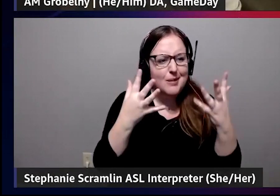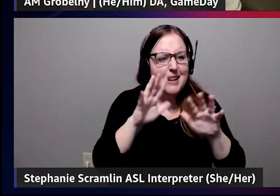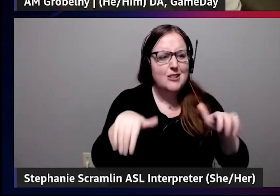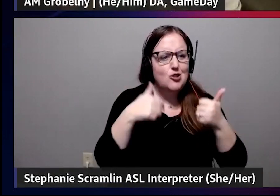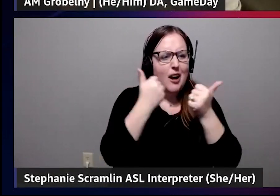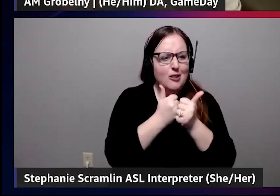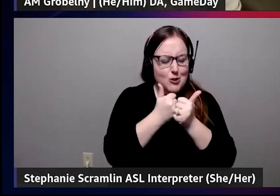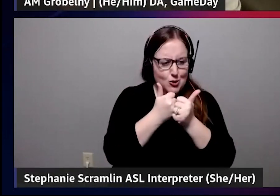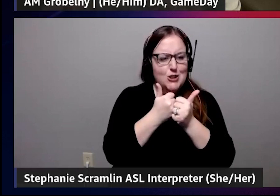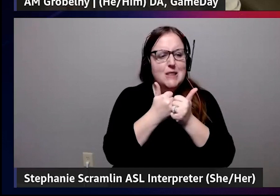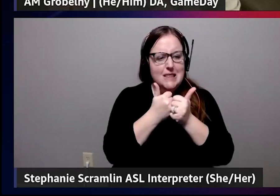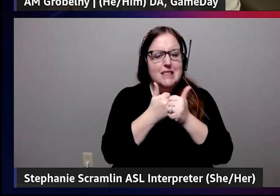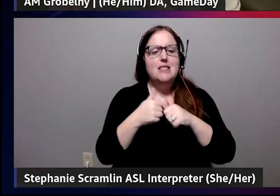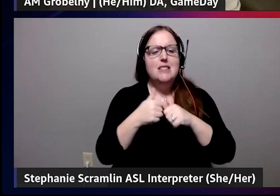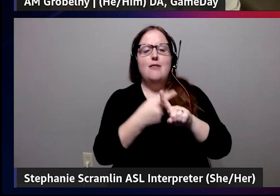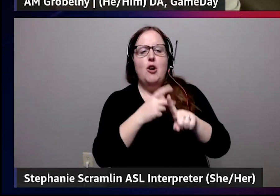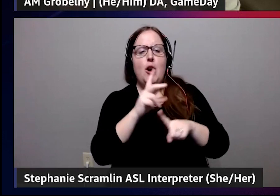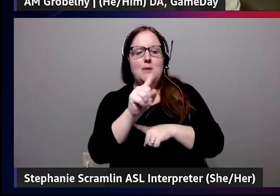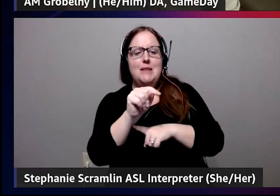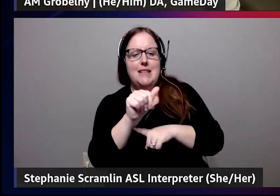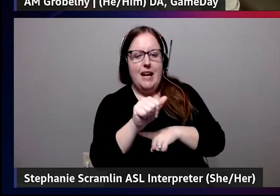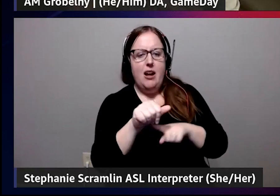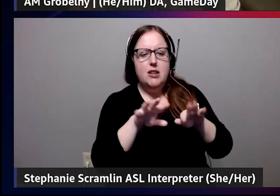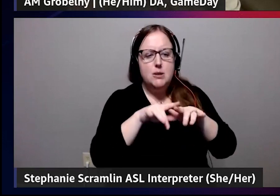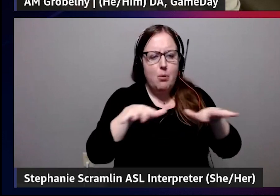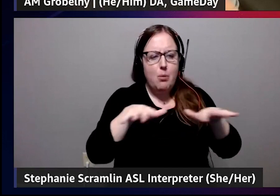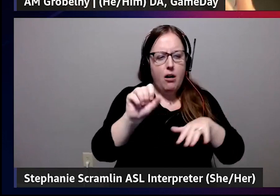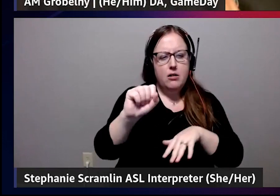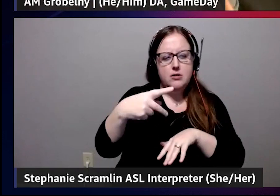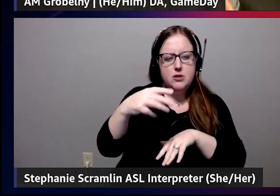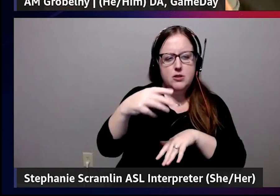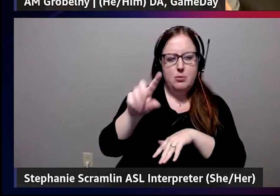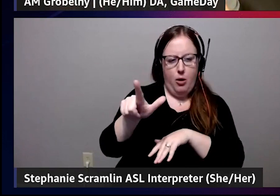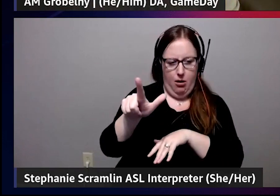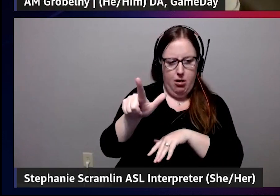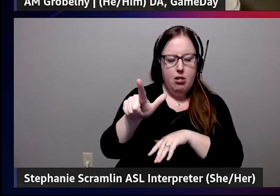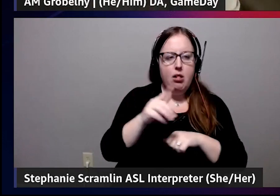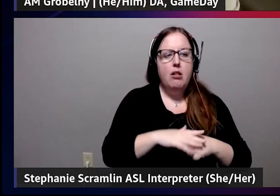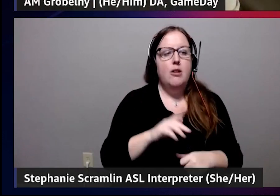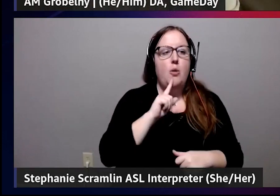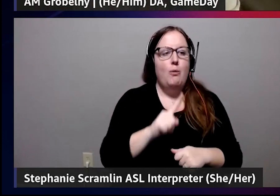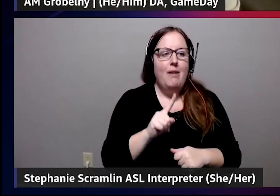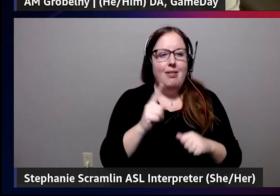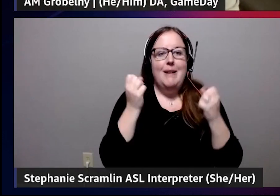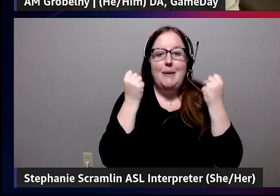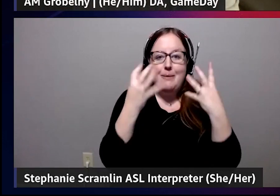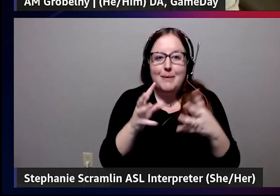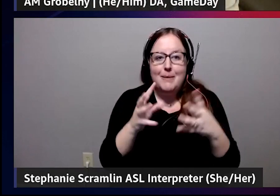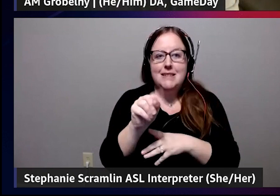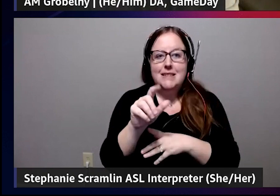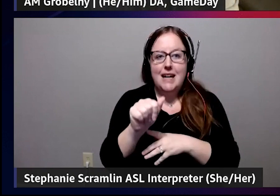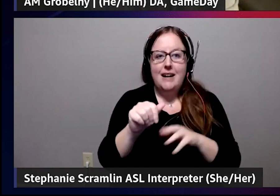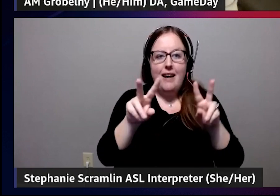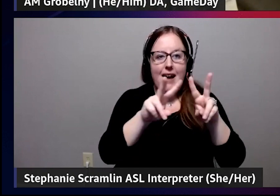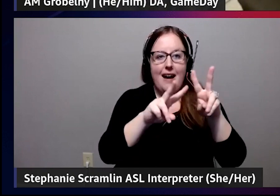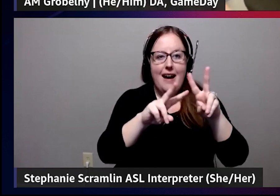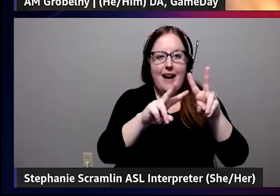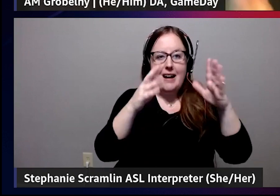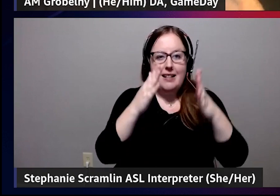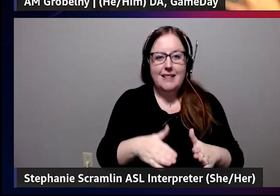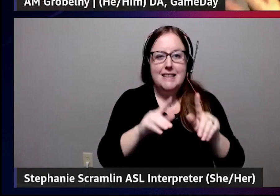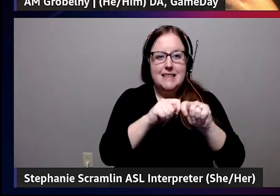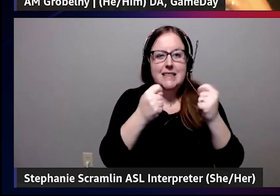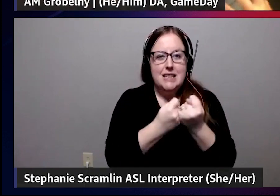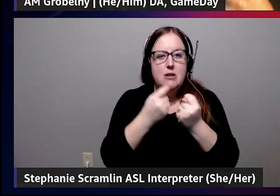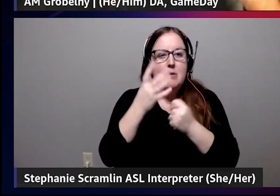from data sprawl, right? Which is something that a lot of data analyst teams are facing. What would you